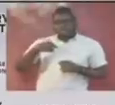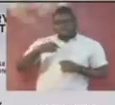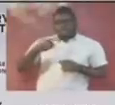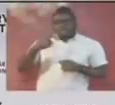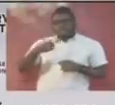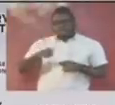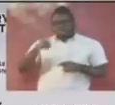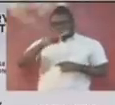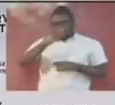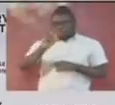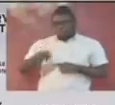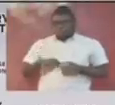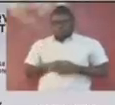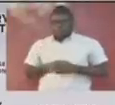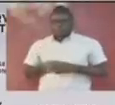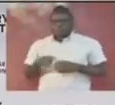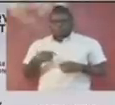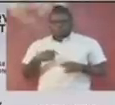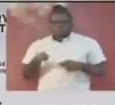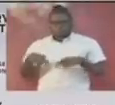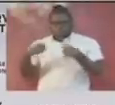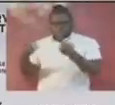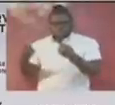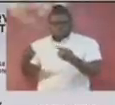question, please.